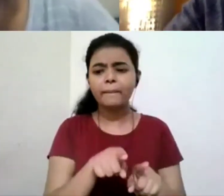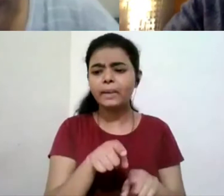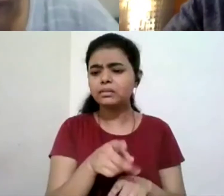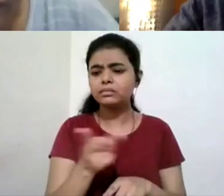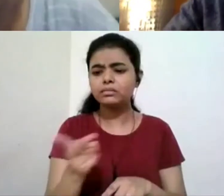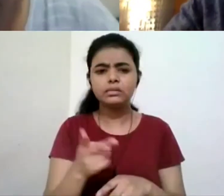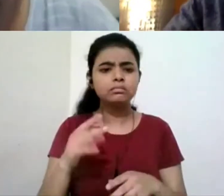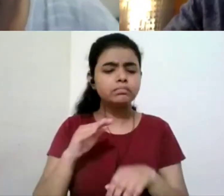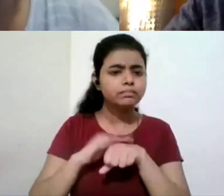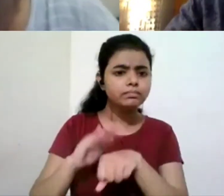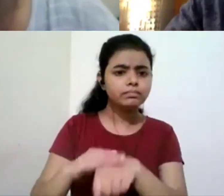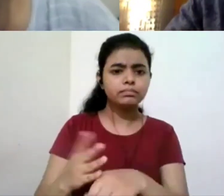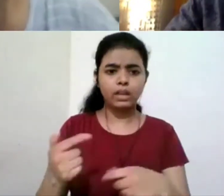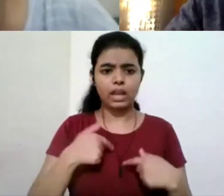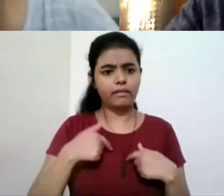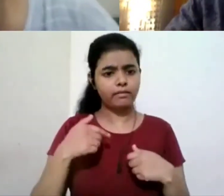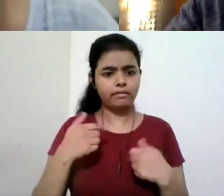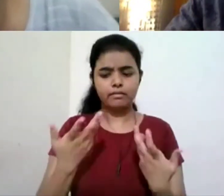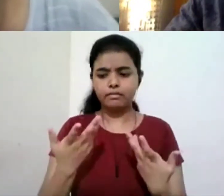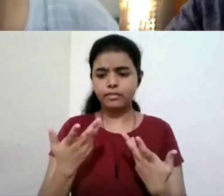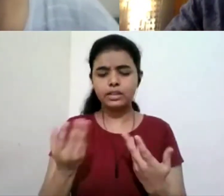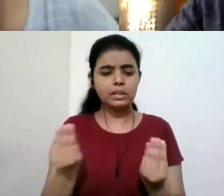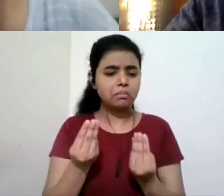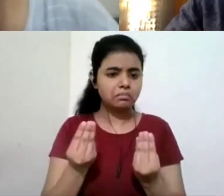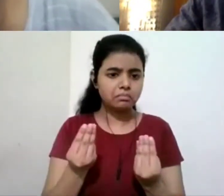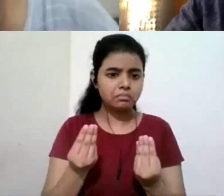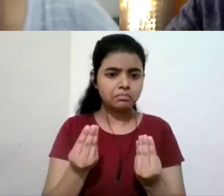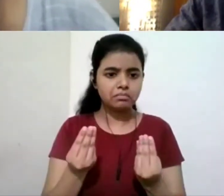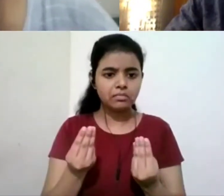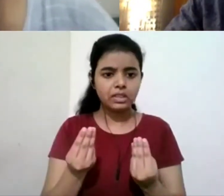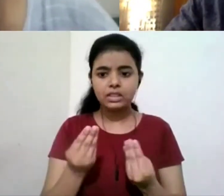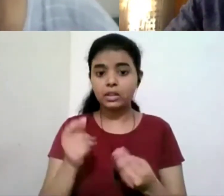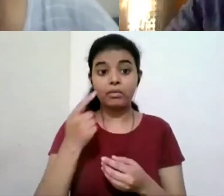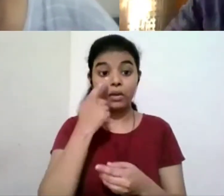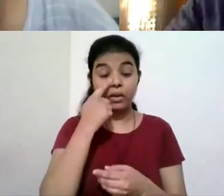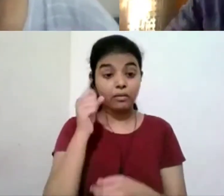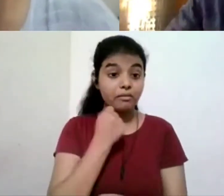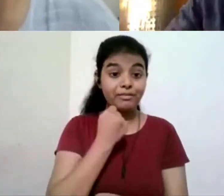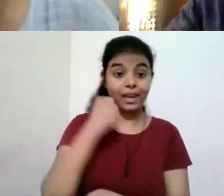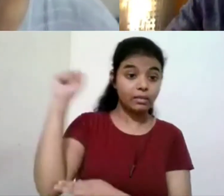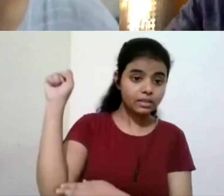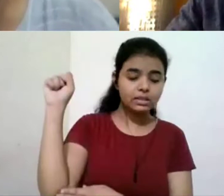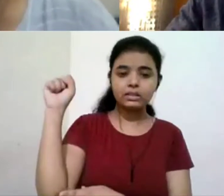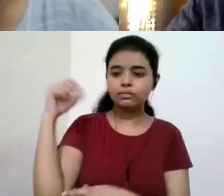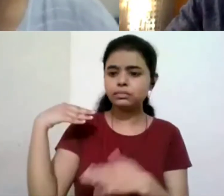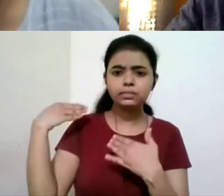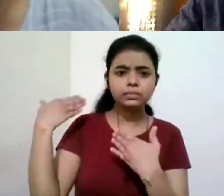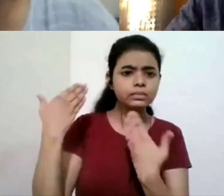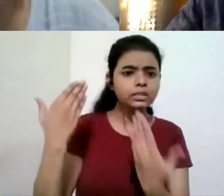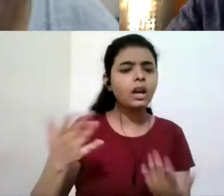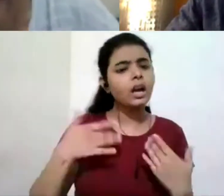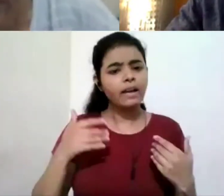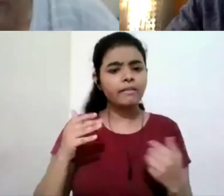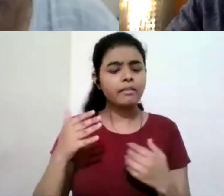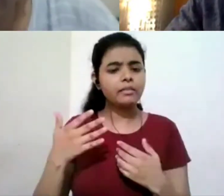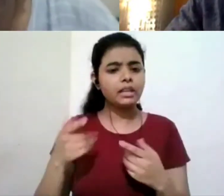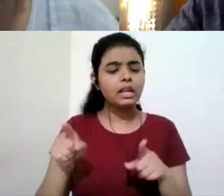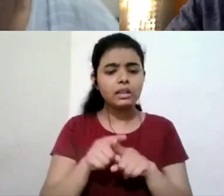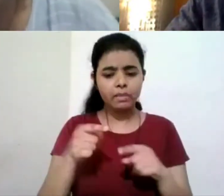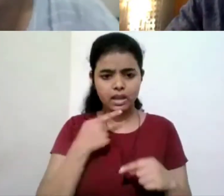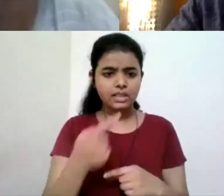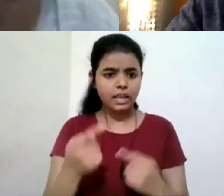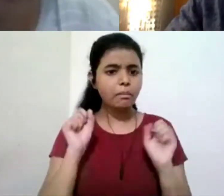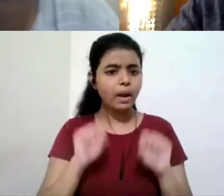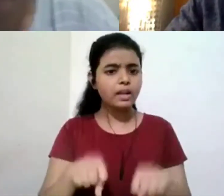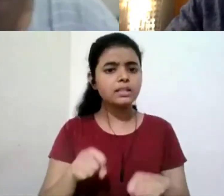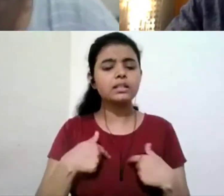all, experienced, like I've also sort of referred to feminism throughout. So then why am I not saying that feminism is something